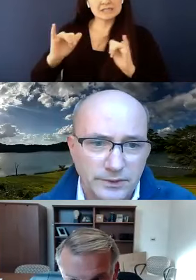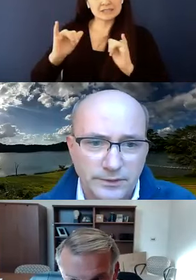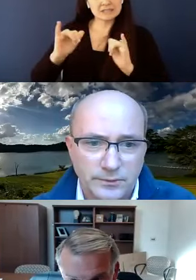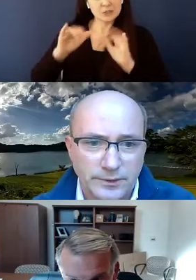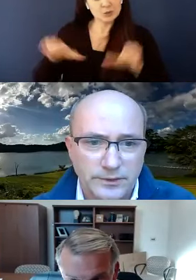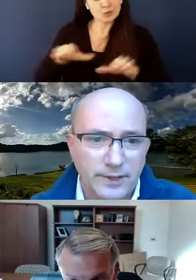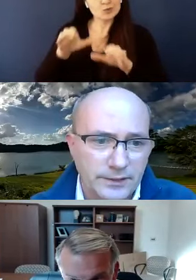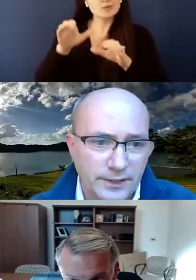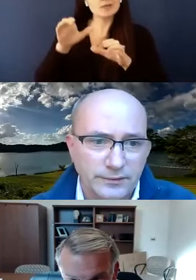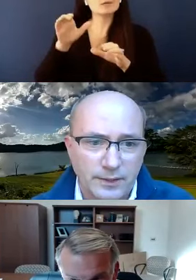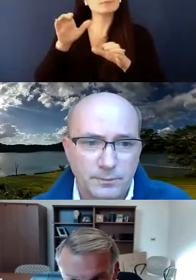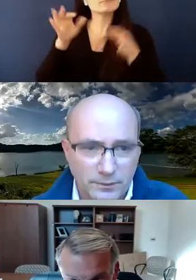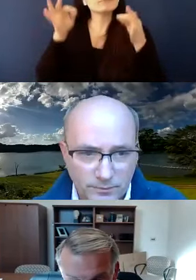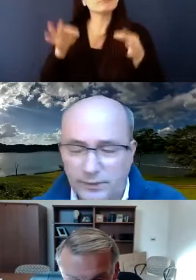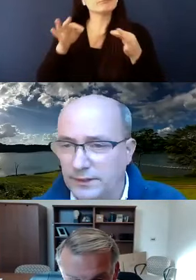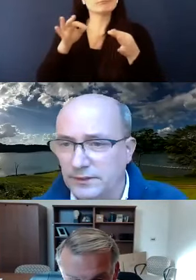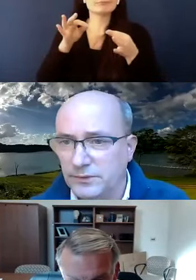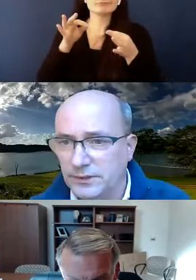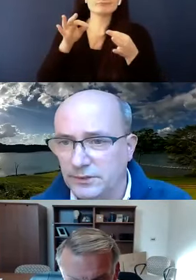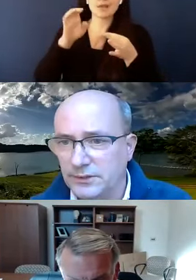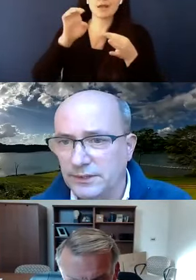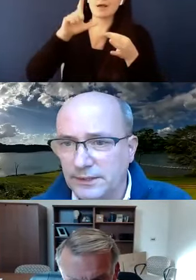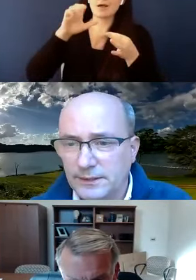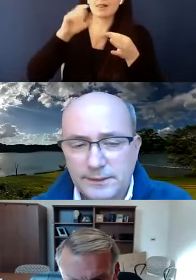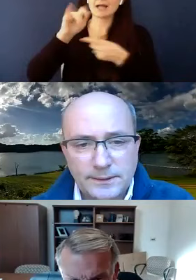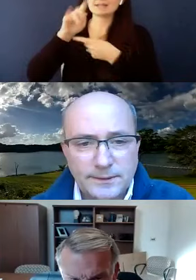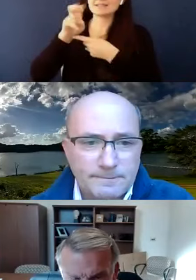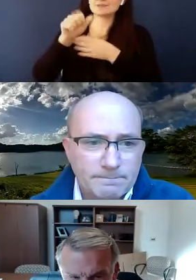cosmetic procedures? What is the rationale for not postponing these procedures?